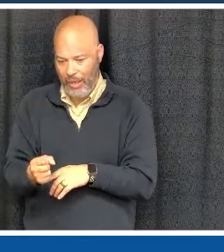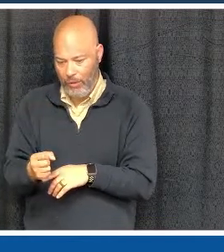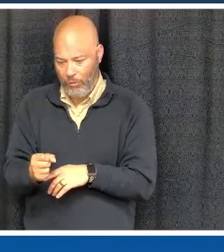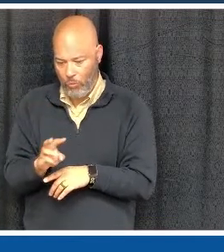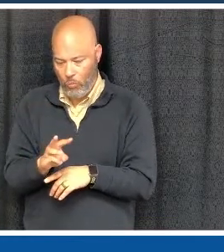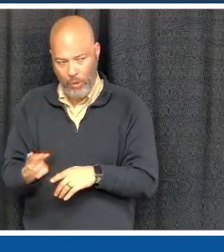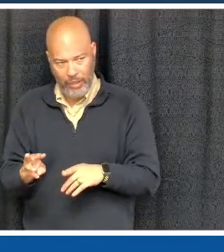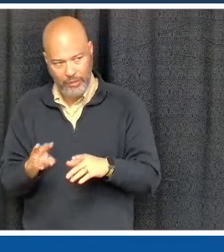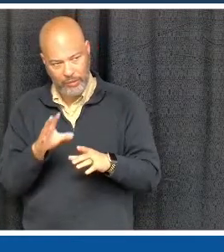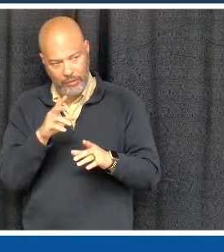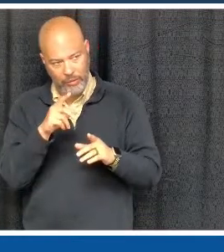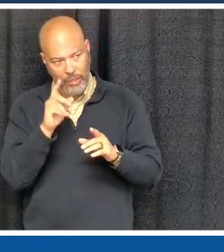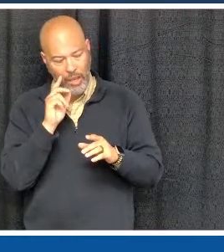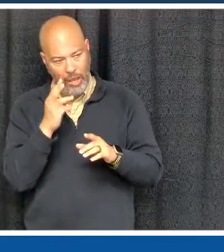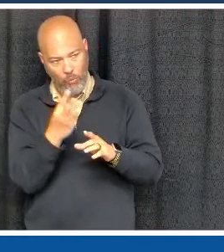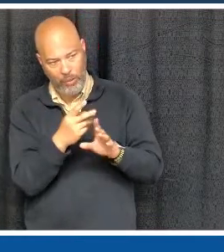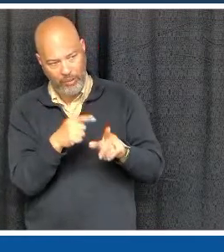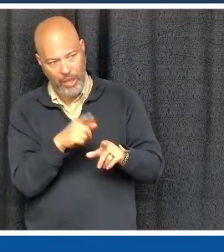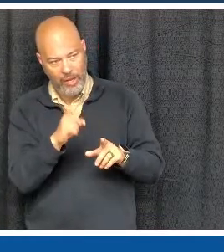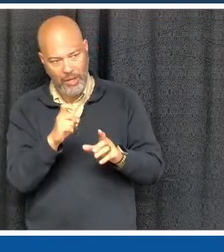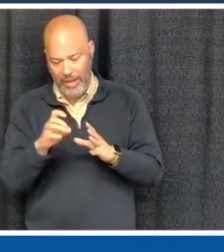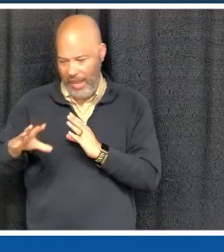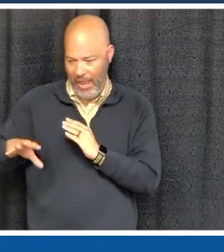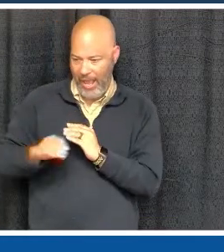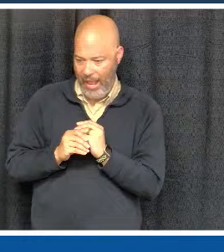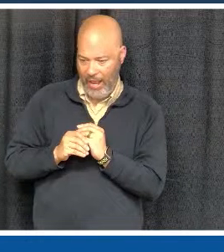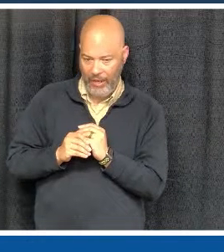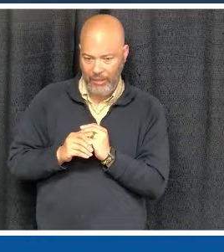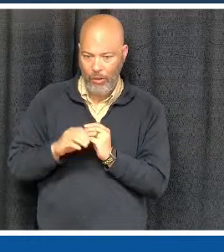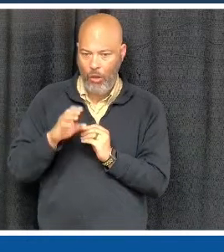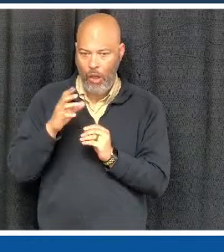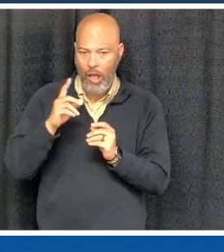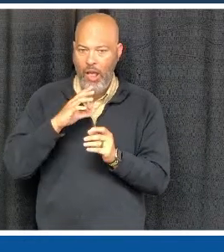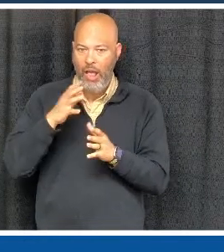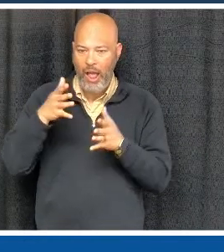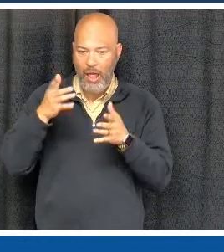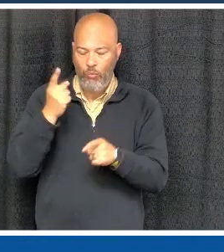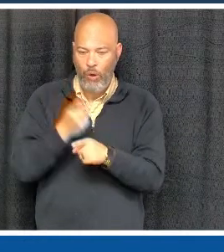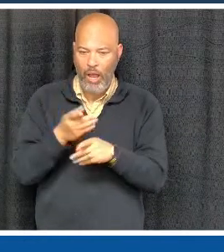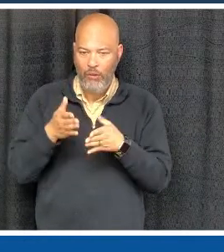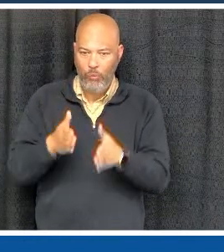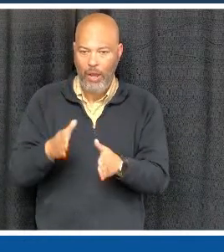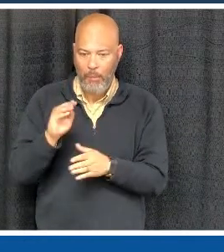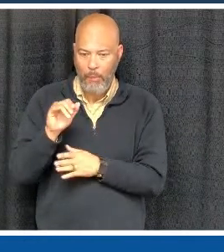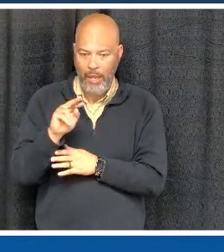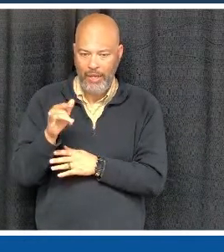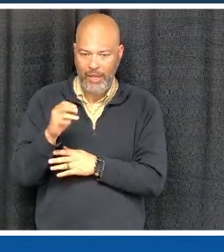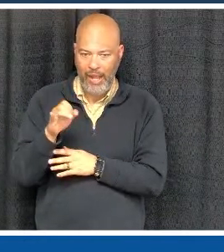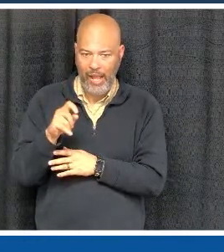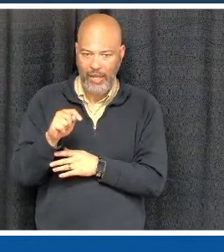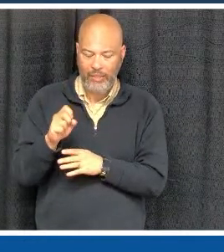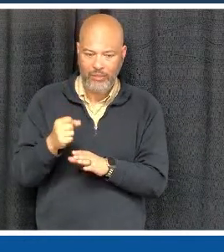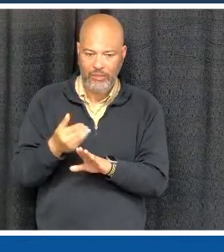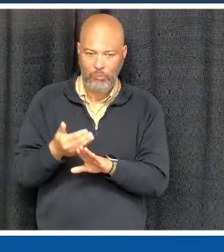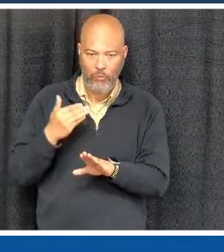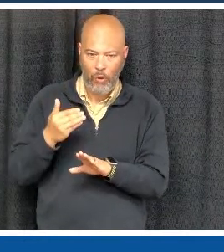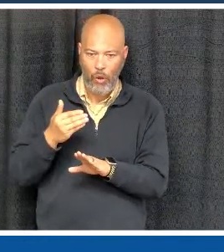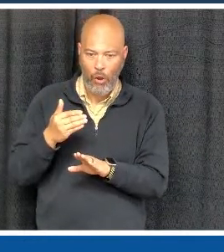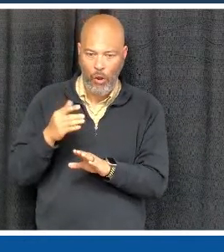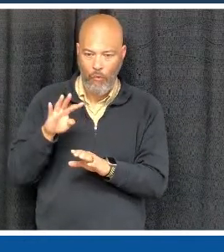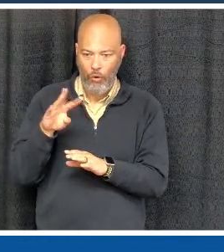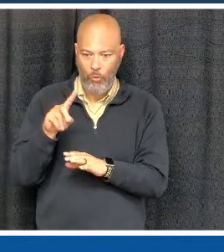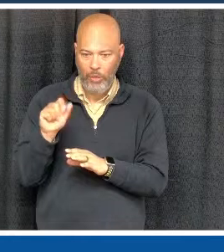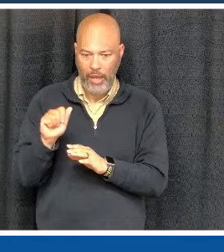southwest and west of this parcel. It's old leftover right-of-way that was Manning Heights before the bypass was even